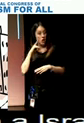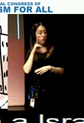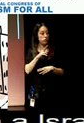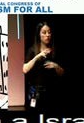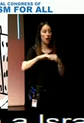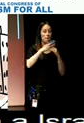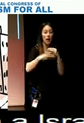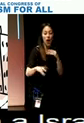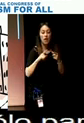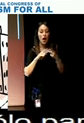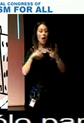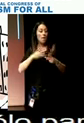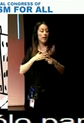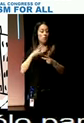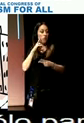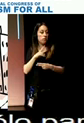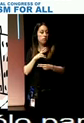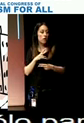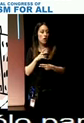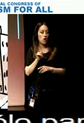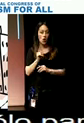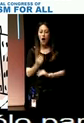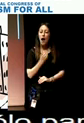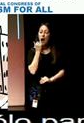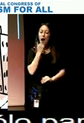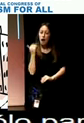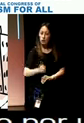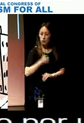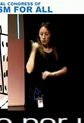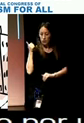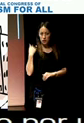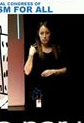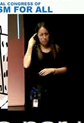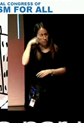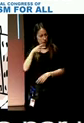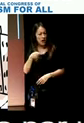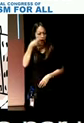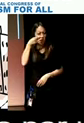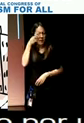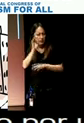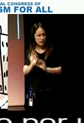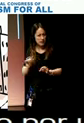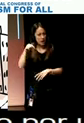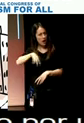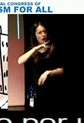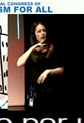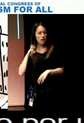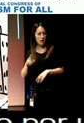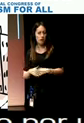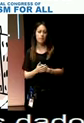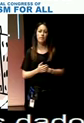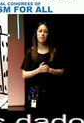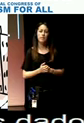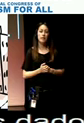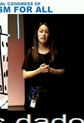found that they are coming for very specific interest. So one of the specific